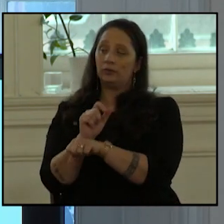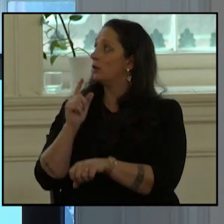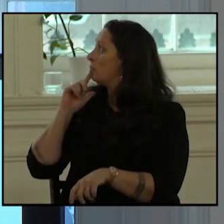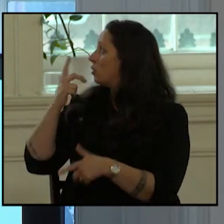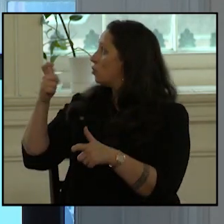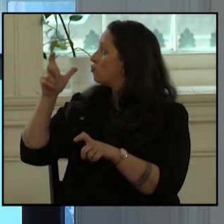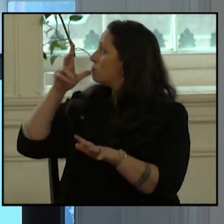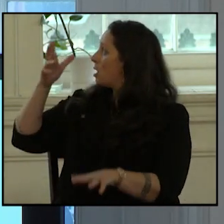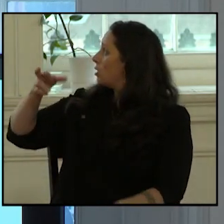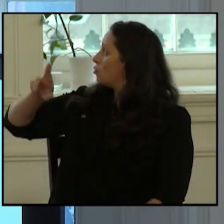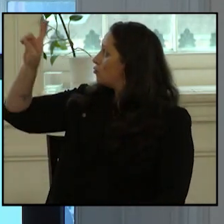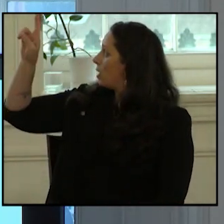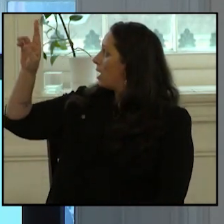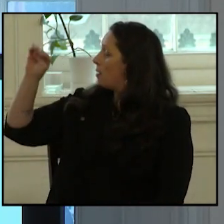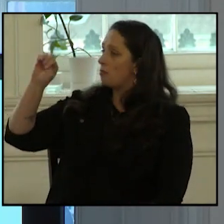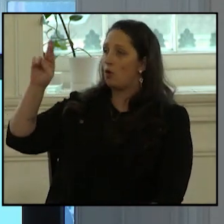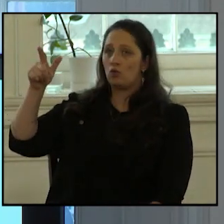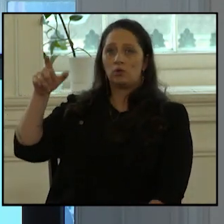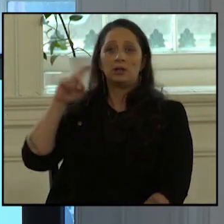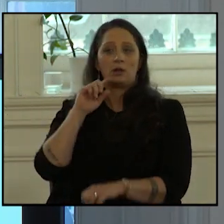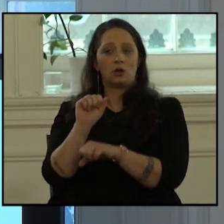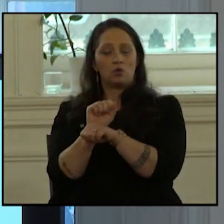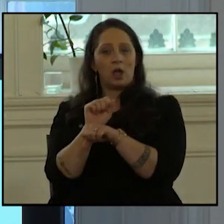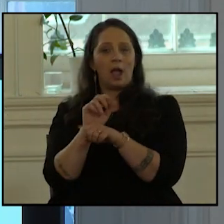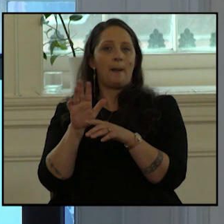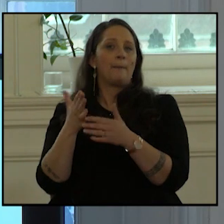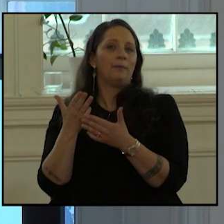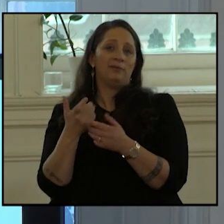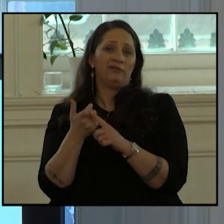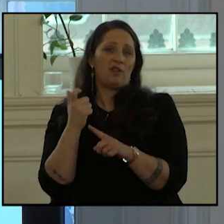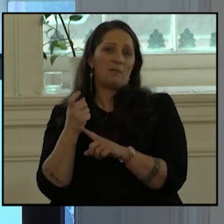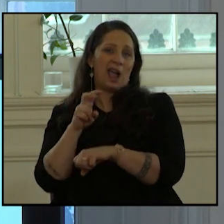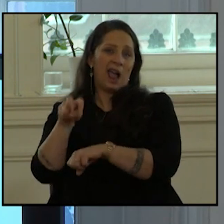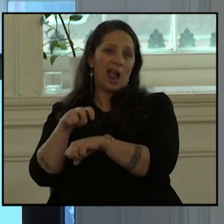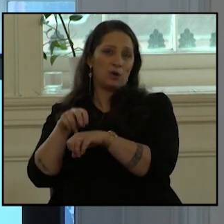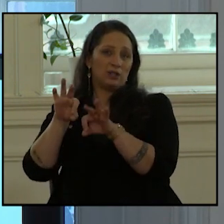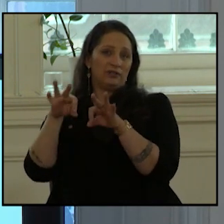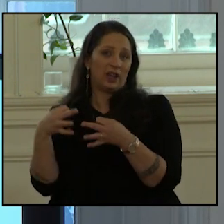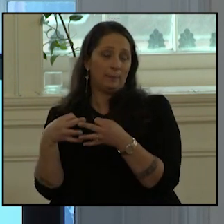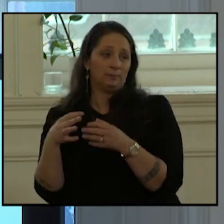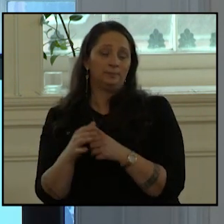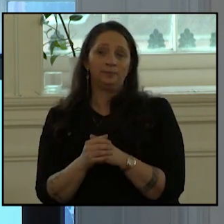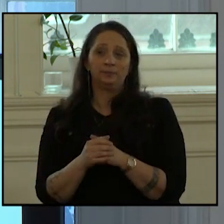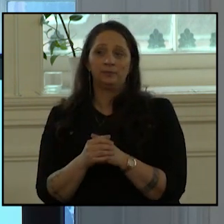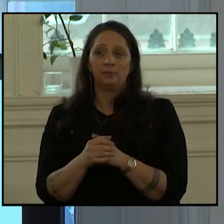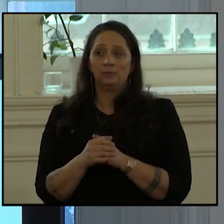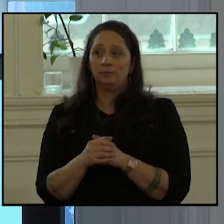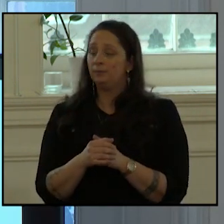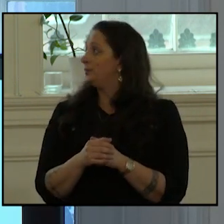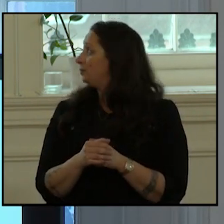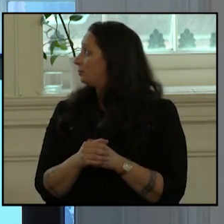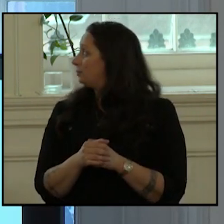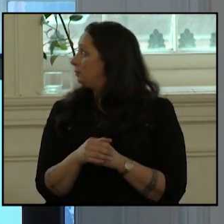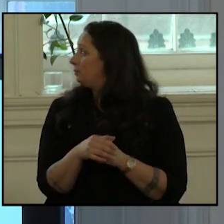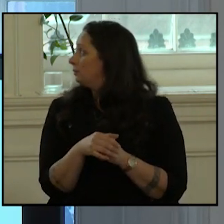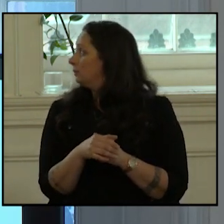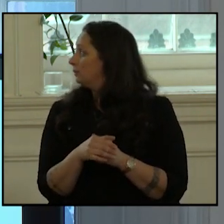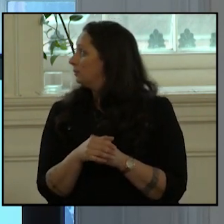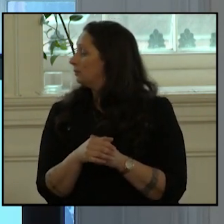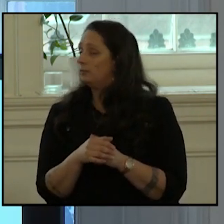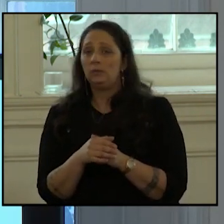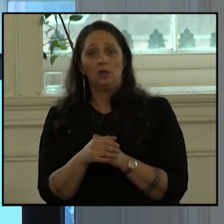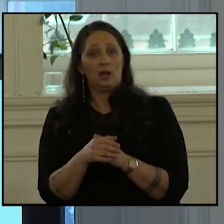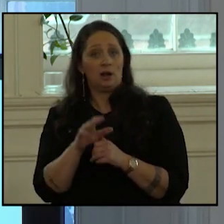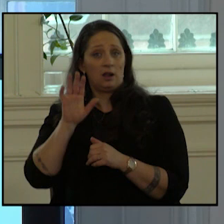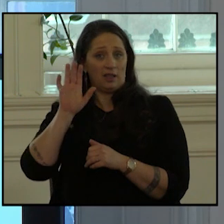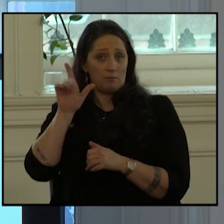right, was enslaved by an Irish family, and the enslaver raped her